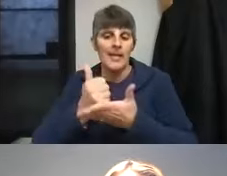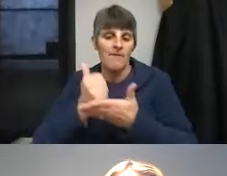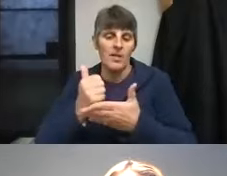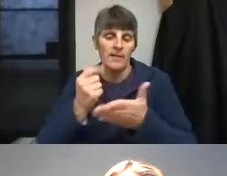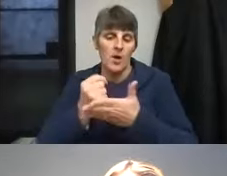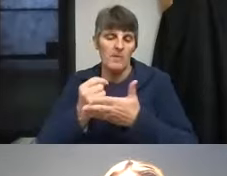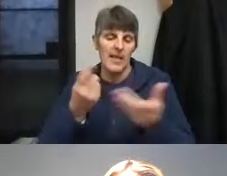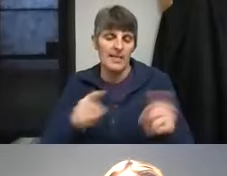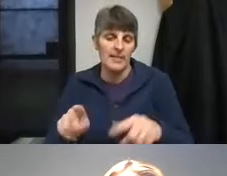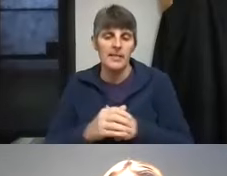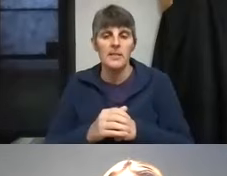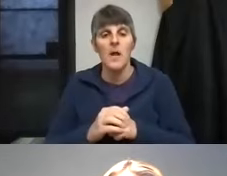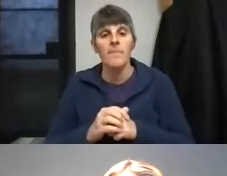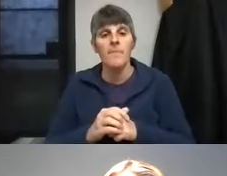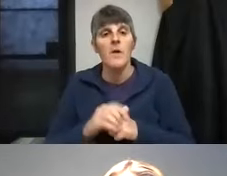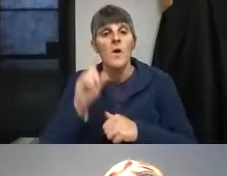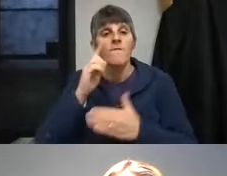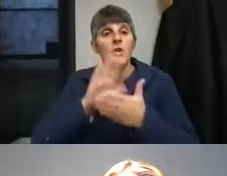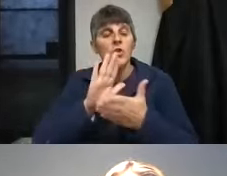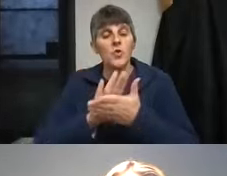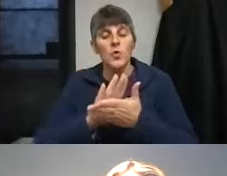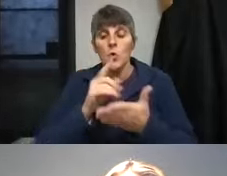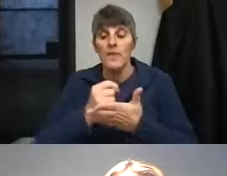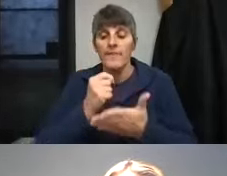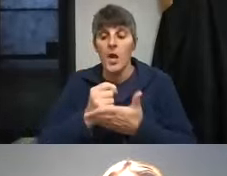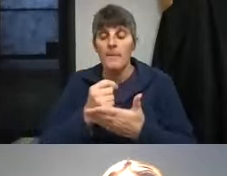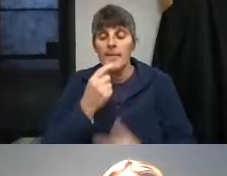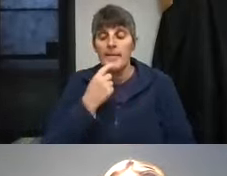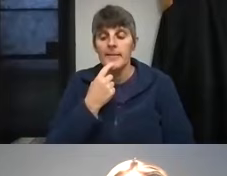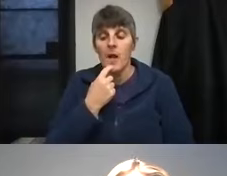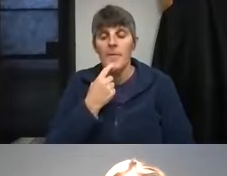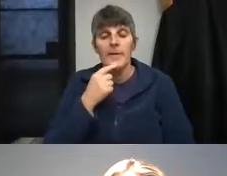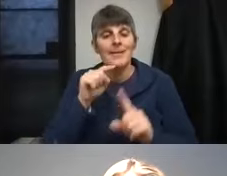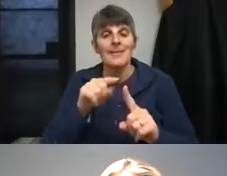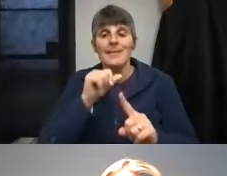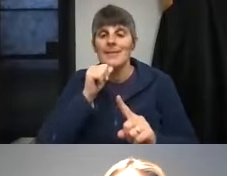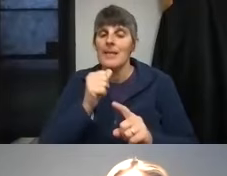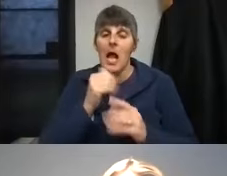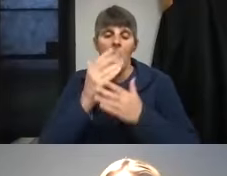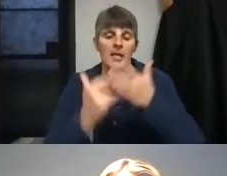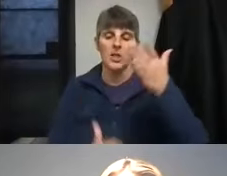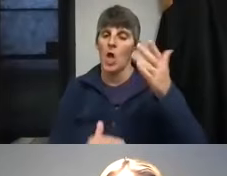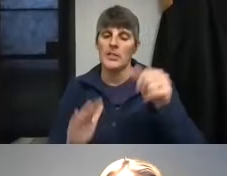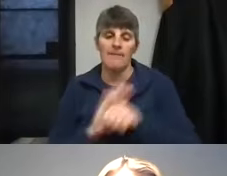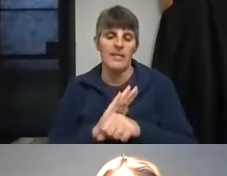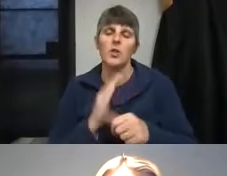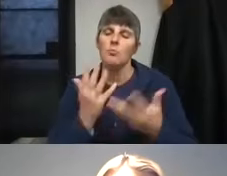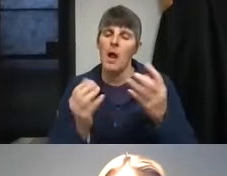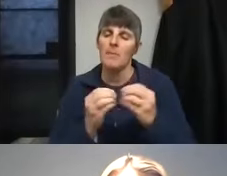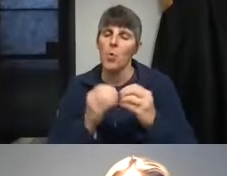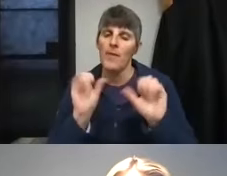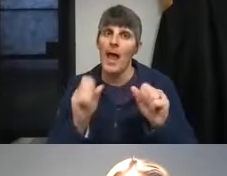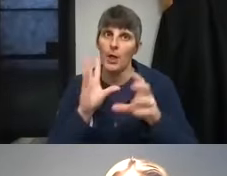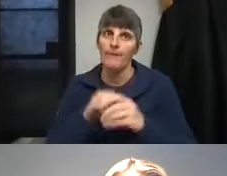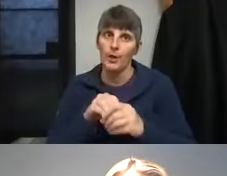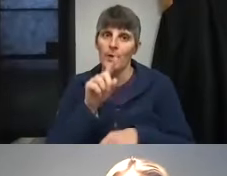exist. For school therapies, this is not an exhaustive list. There's probably more that I could have